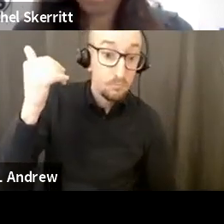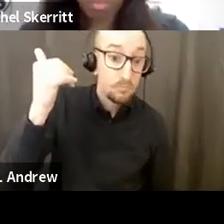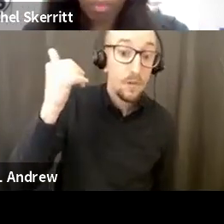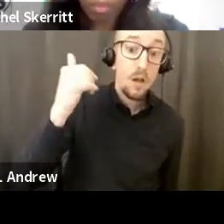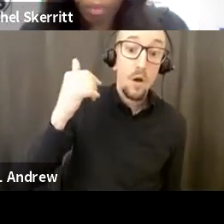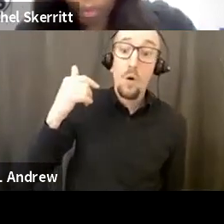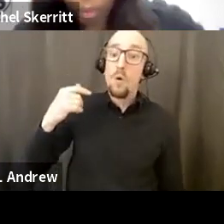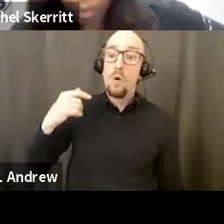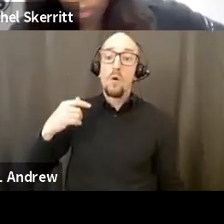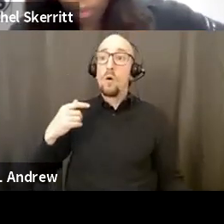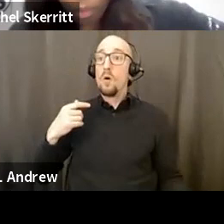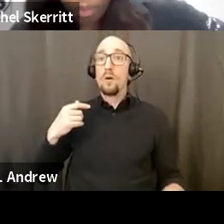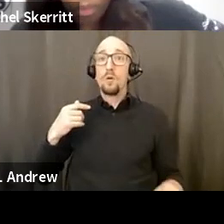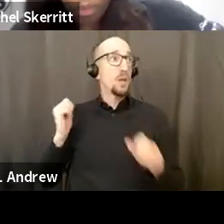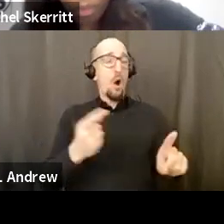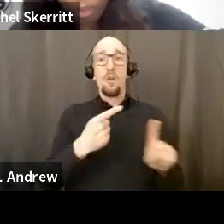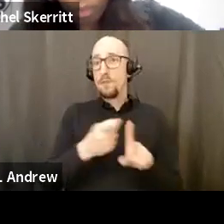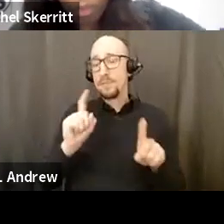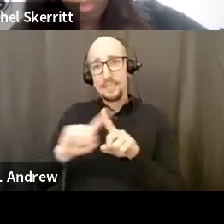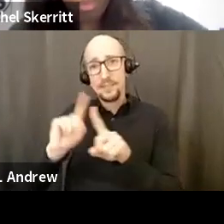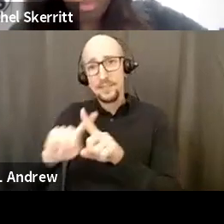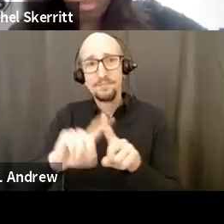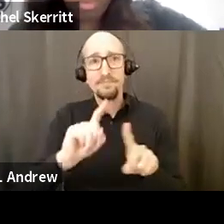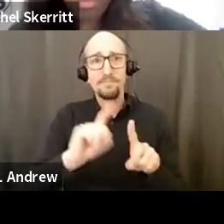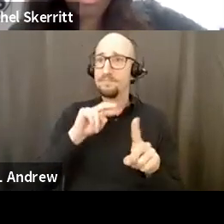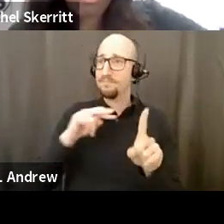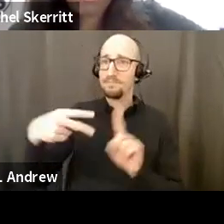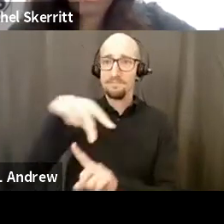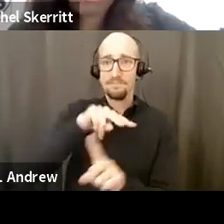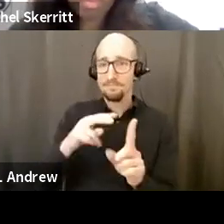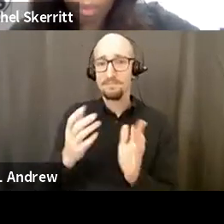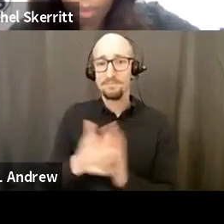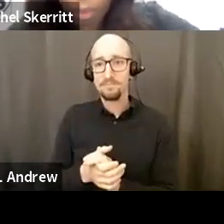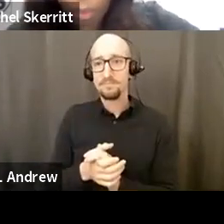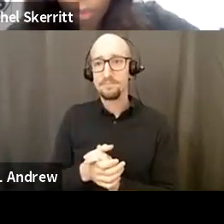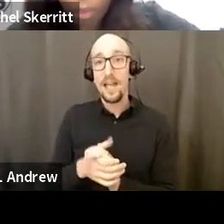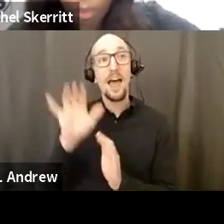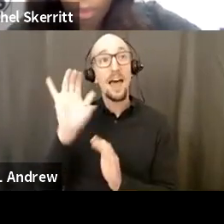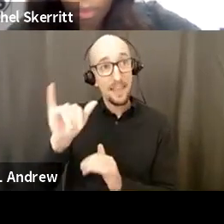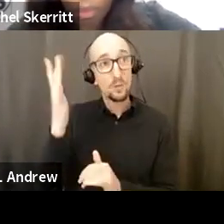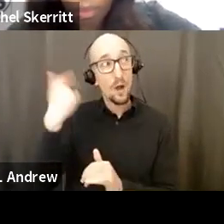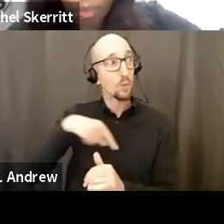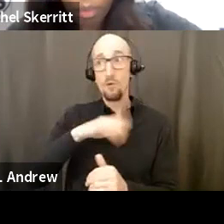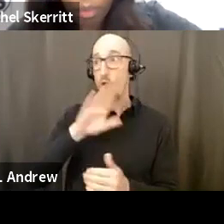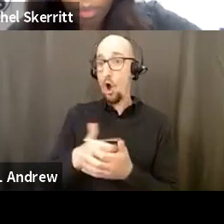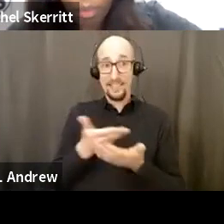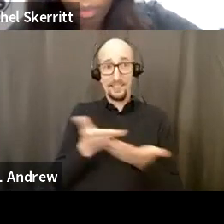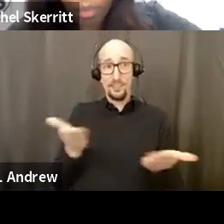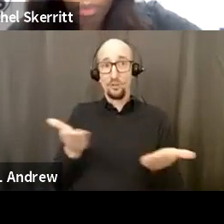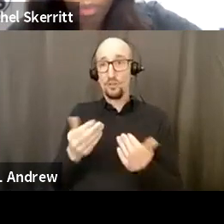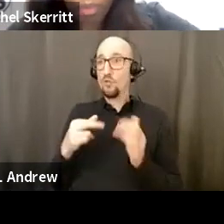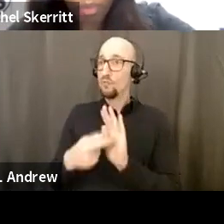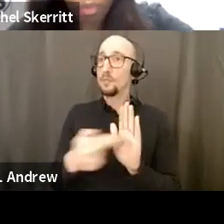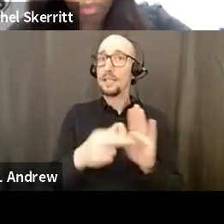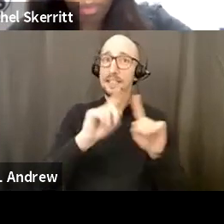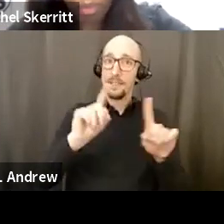we come from such different places. It's precisely for that reason we're on this task force, and we represent a city